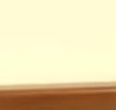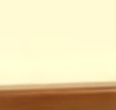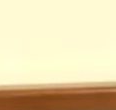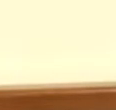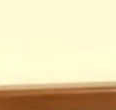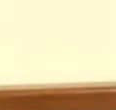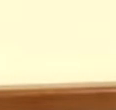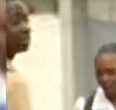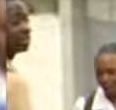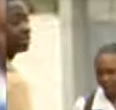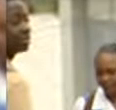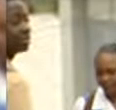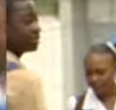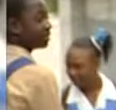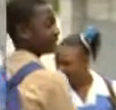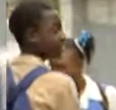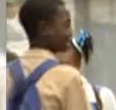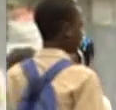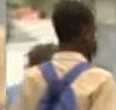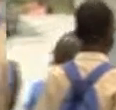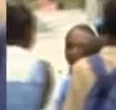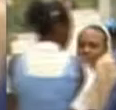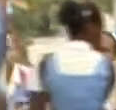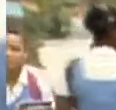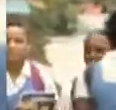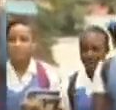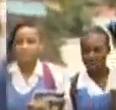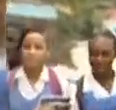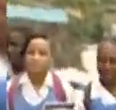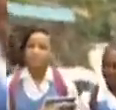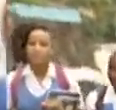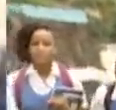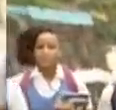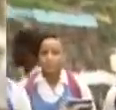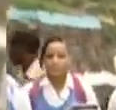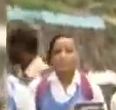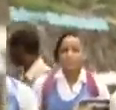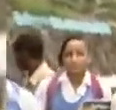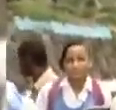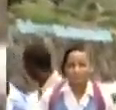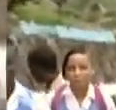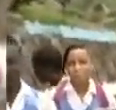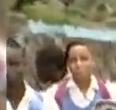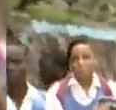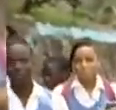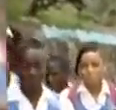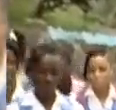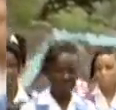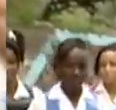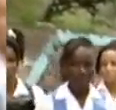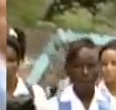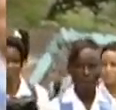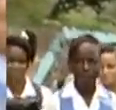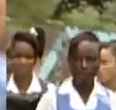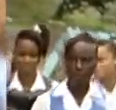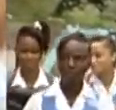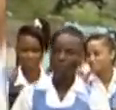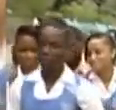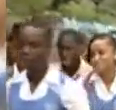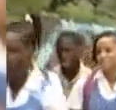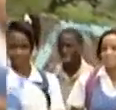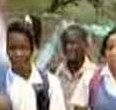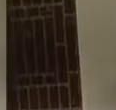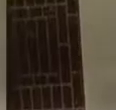to the proposal, Mr. Holness says the government is moving ahead with its plans. Mr. Holness says